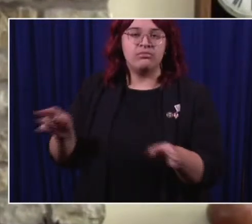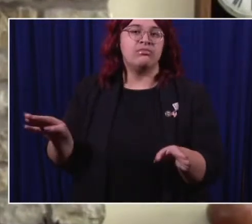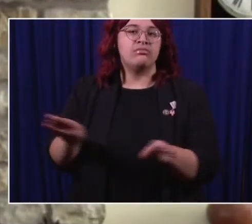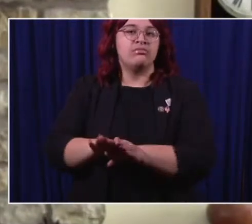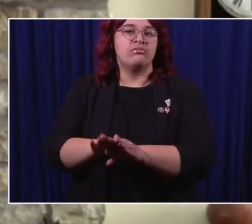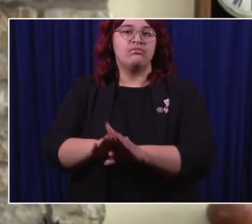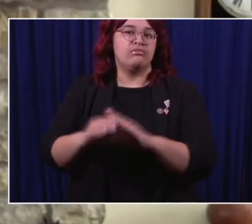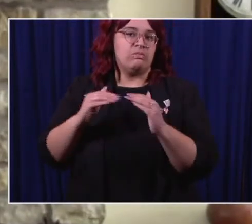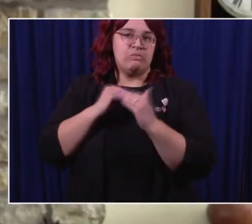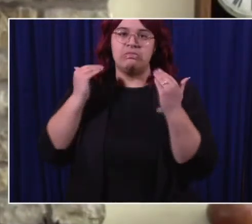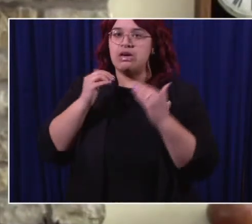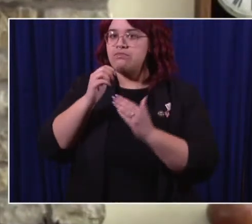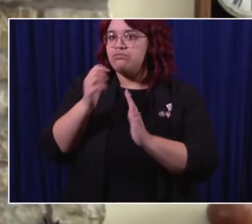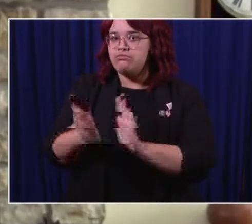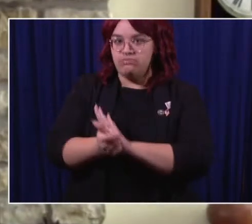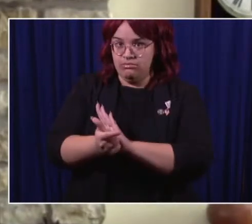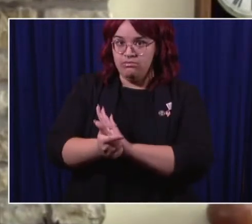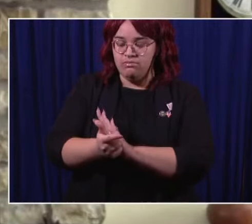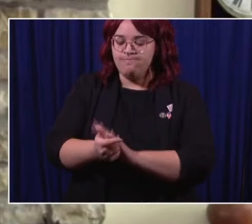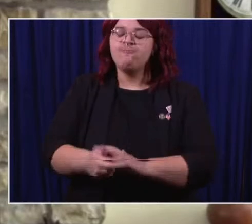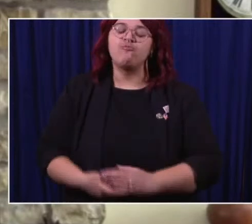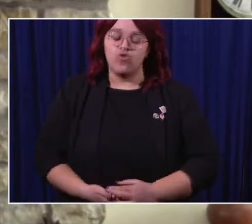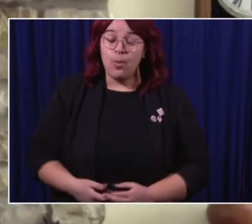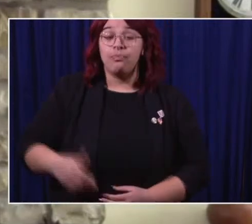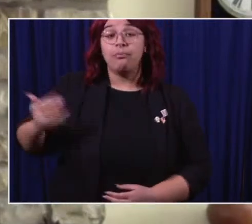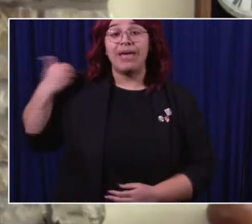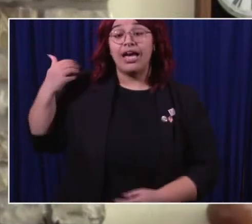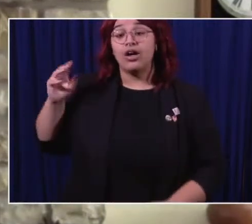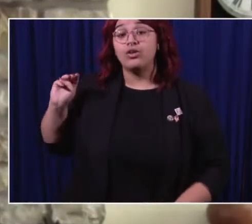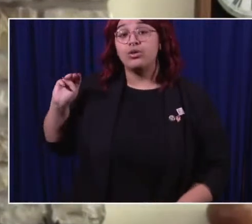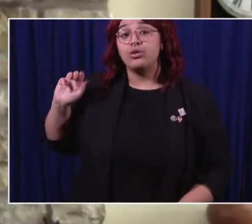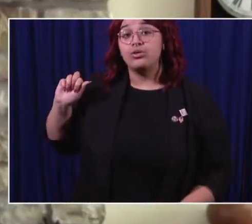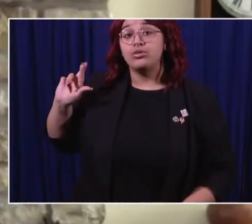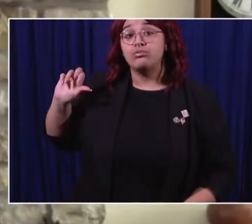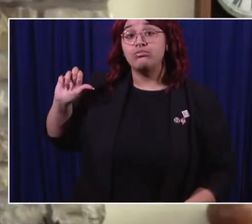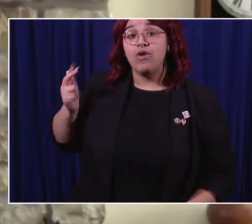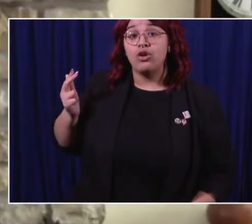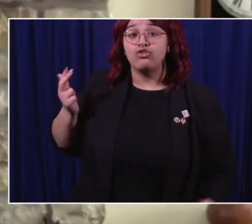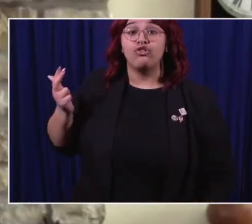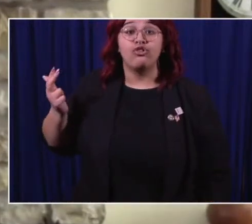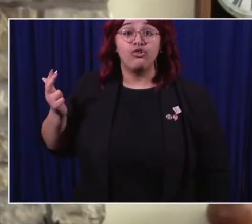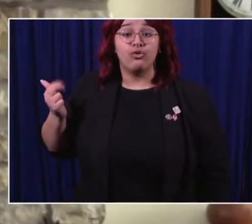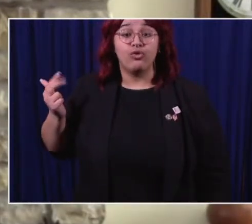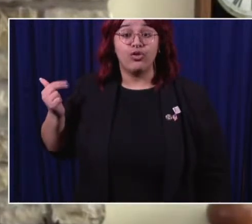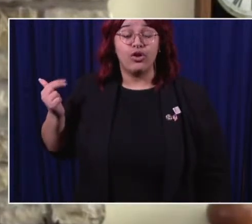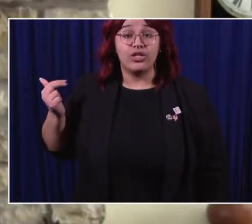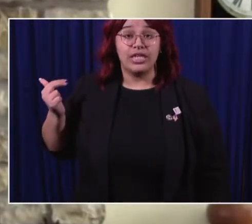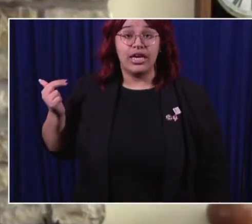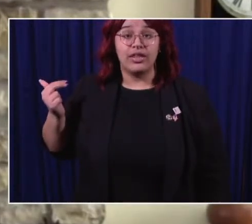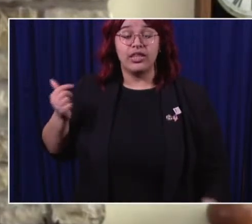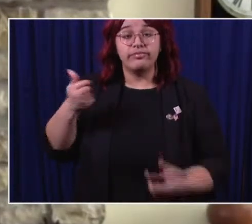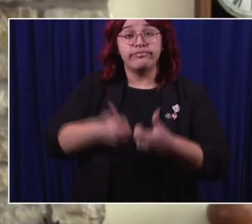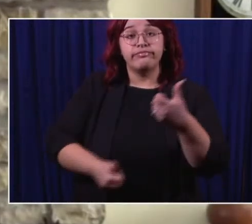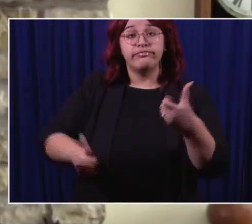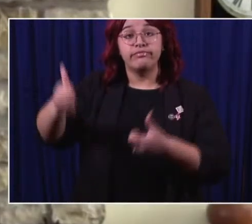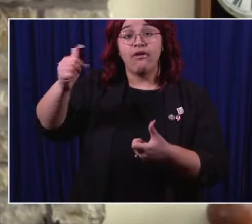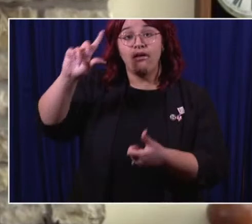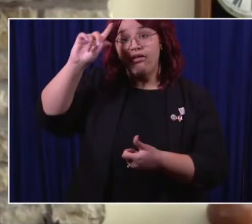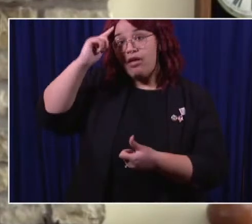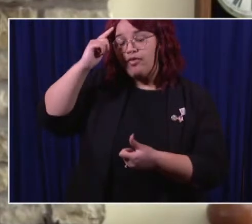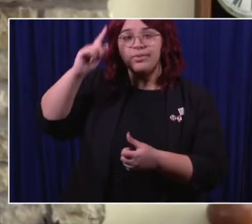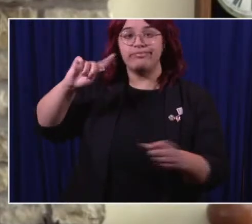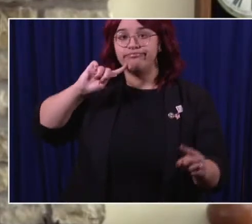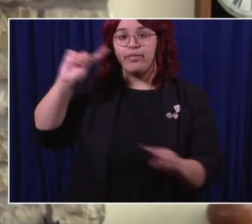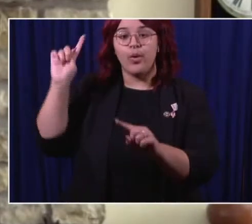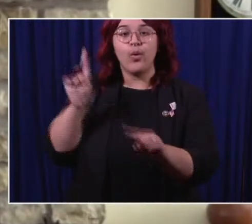it as well. So on March 13th, 2020, Ohio issued an order that limited entry, allowing only